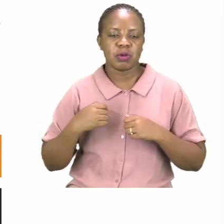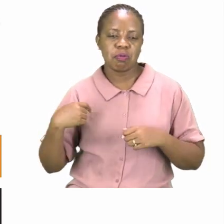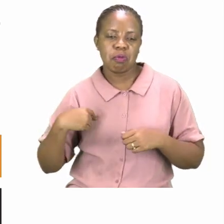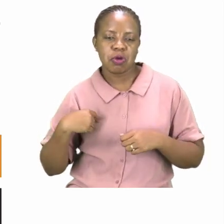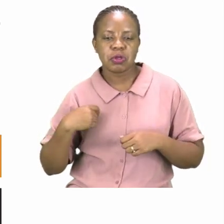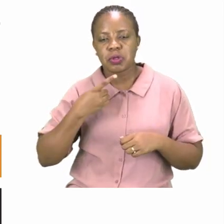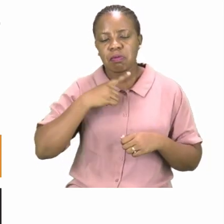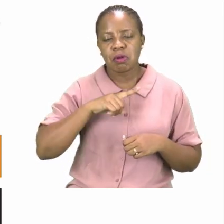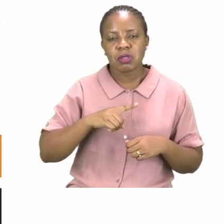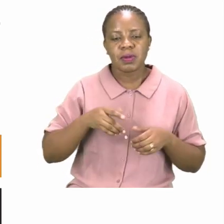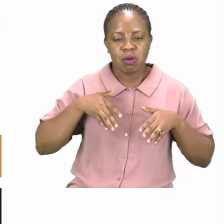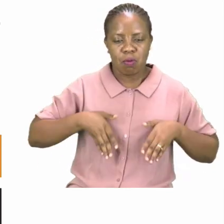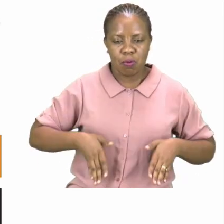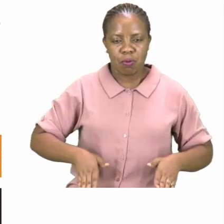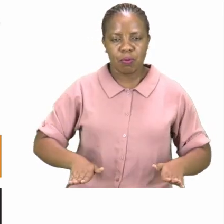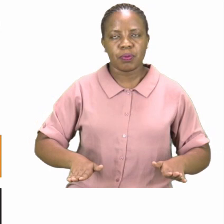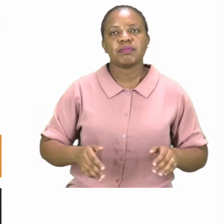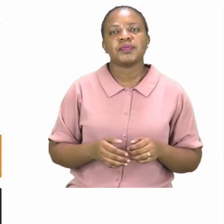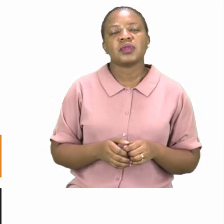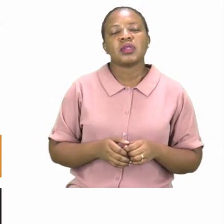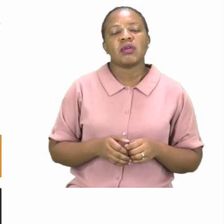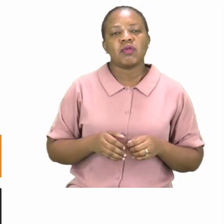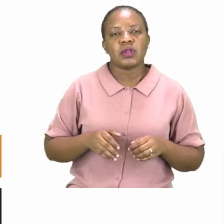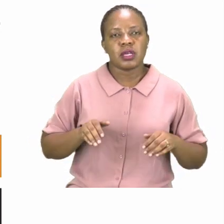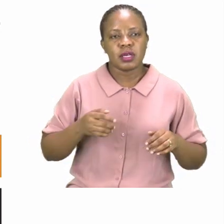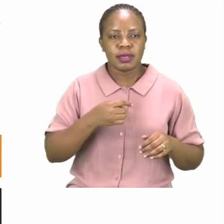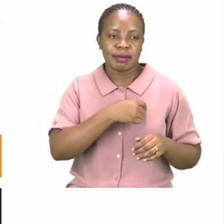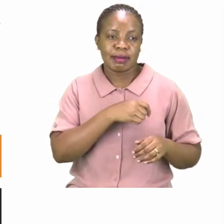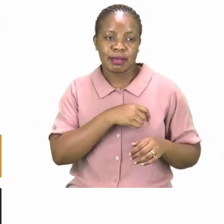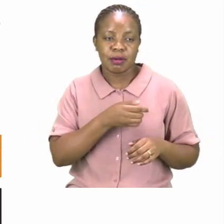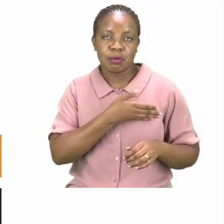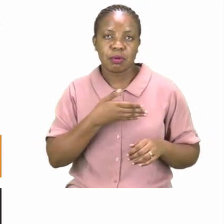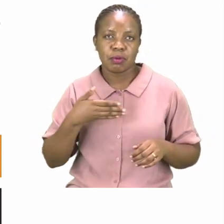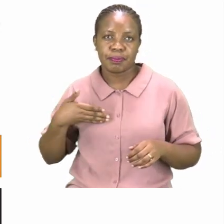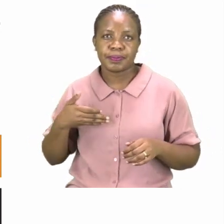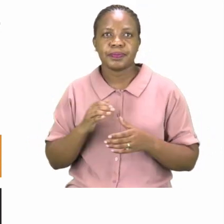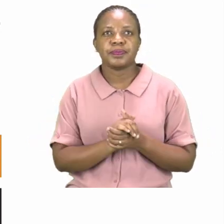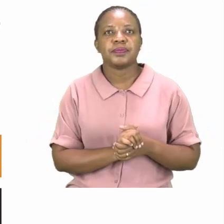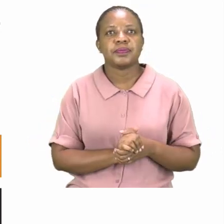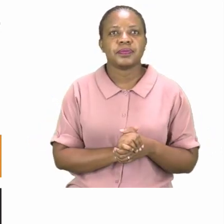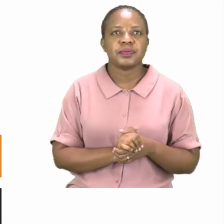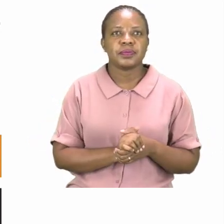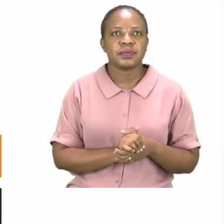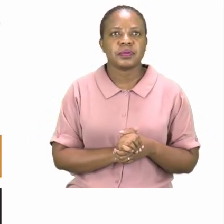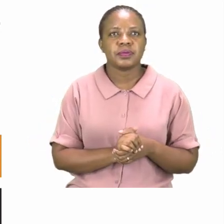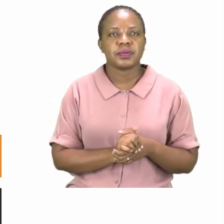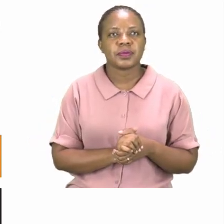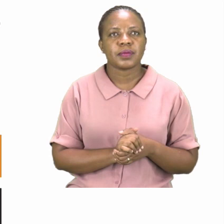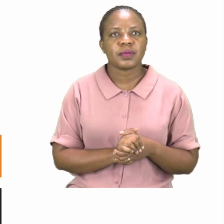we have funerals all the time because it is a part of our